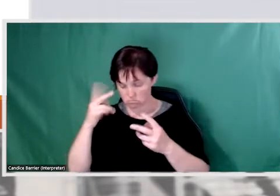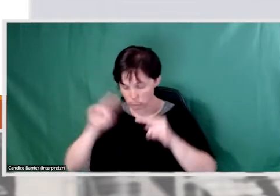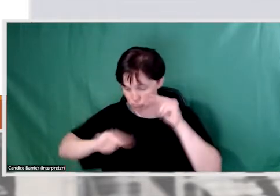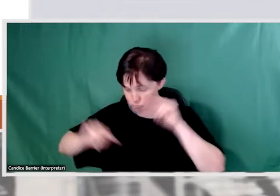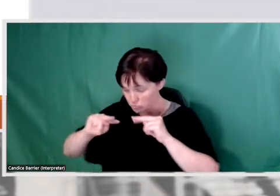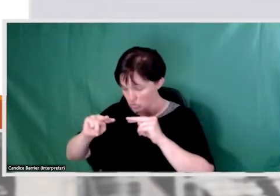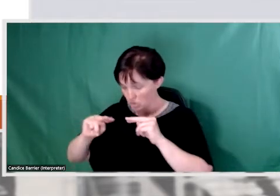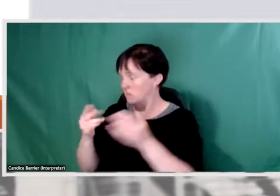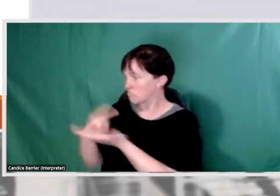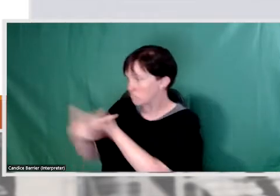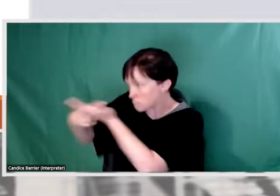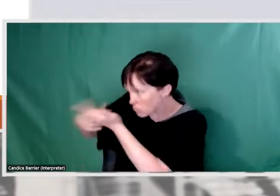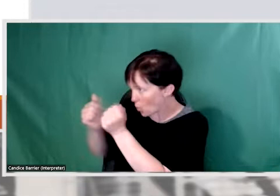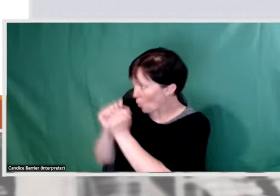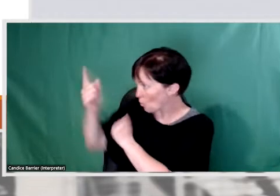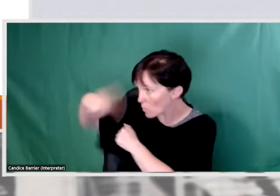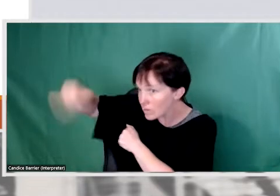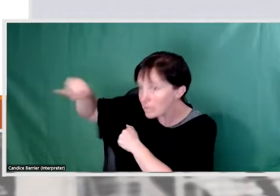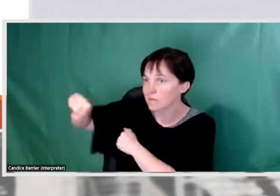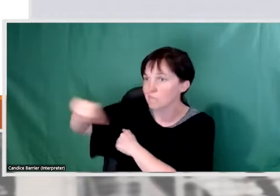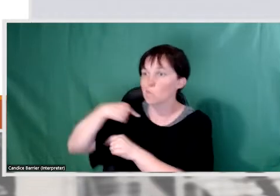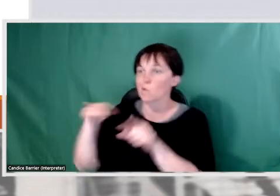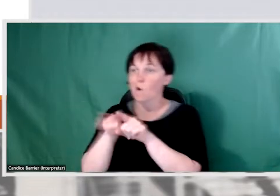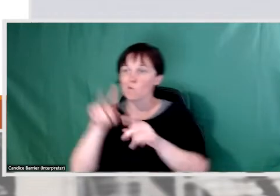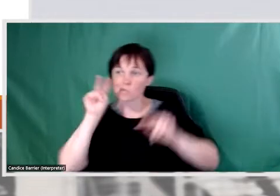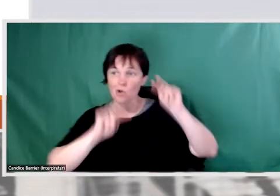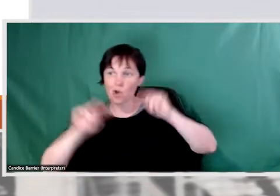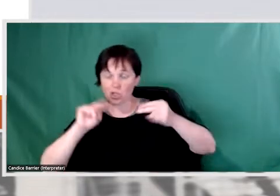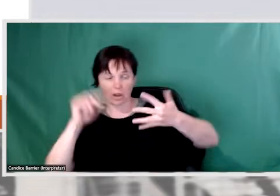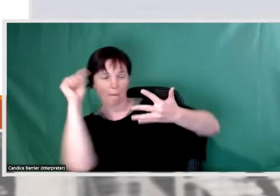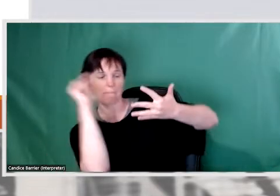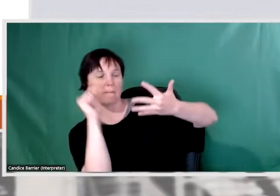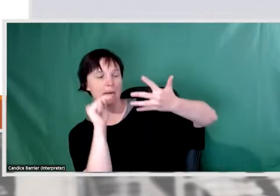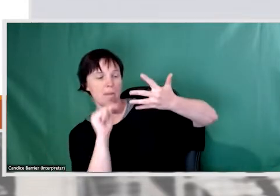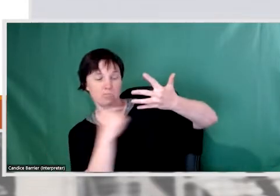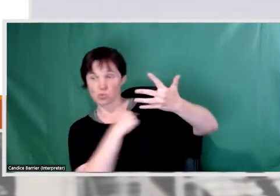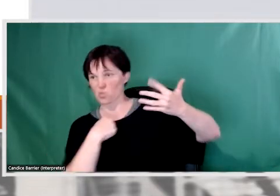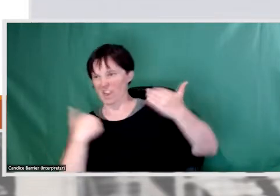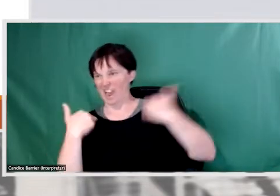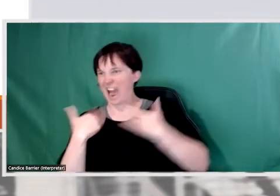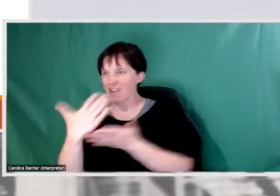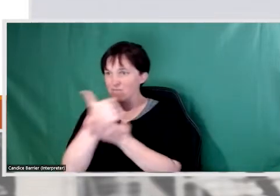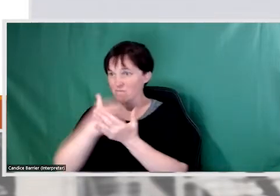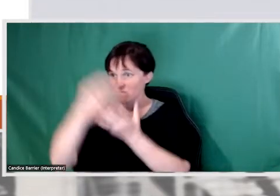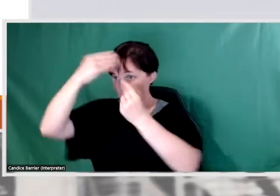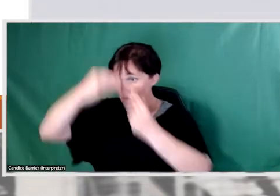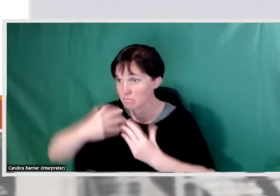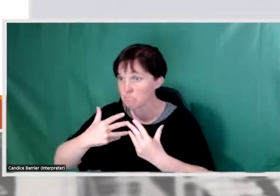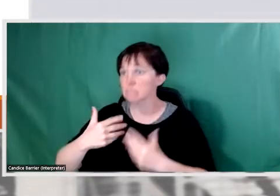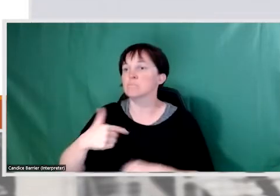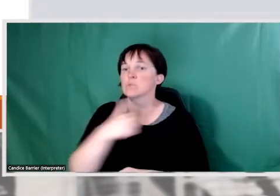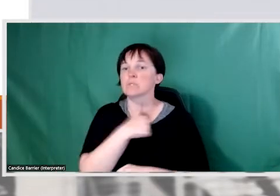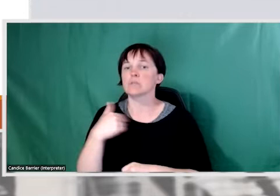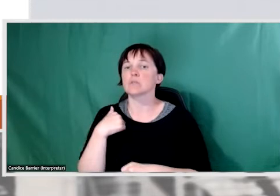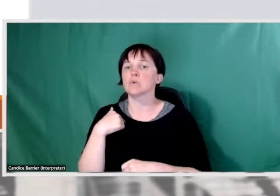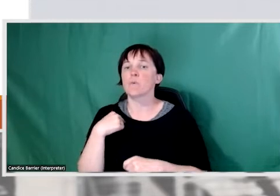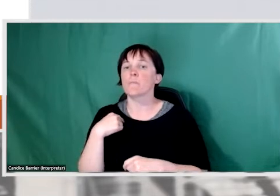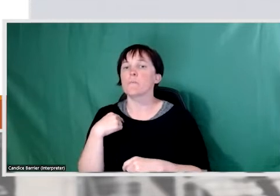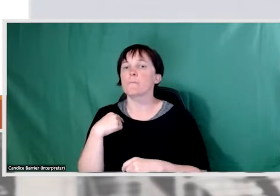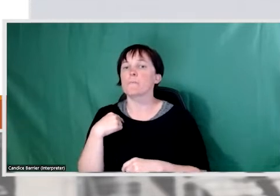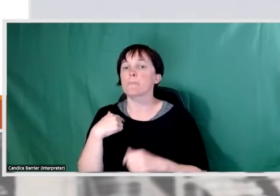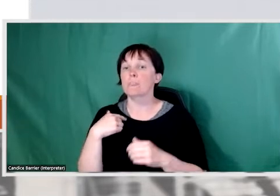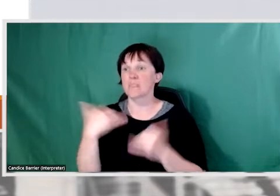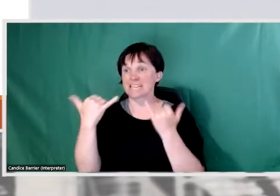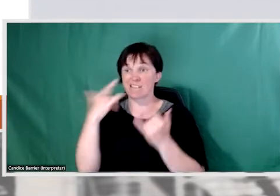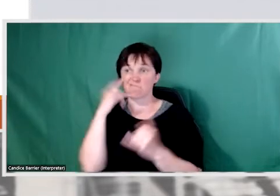them. We also look at the data points that we have internally on the asset's condition. We have now for